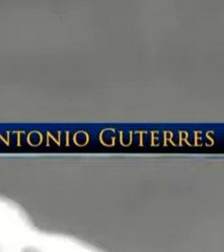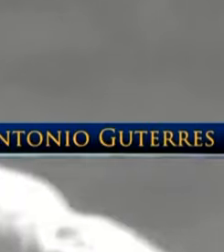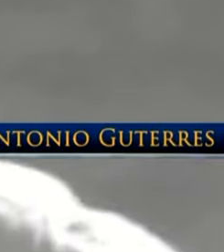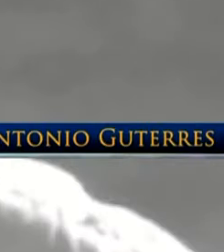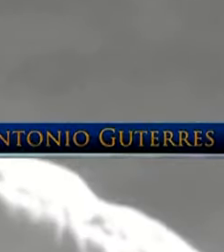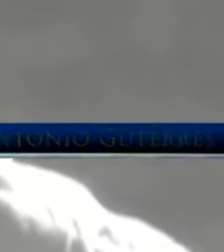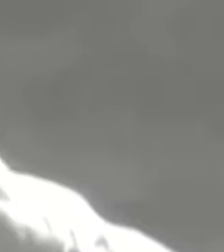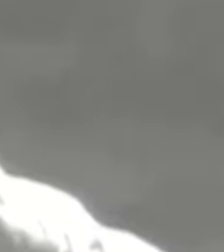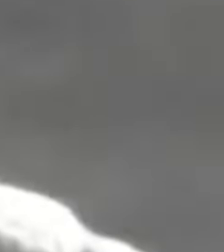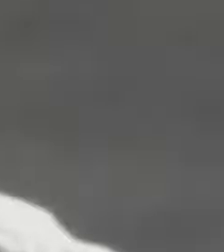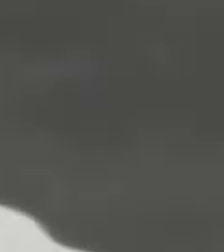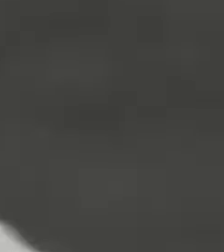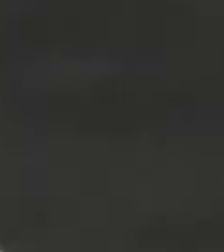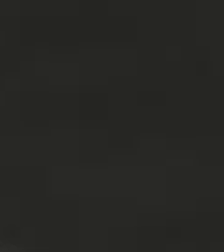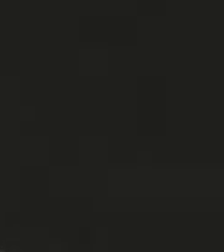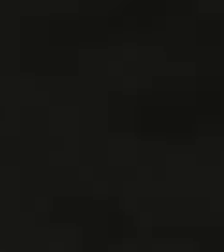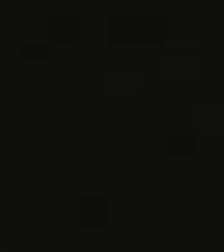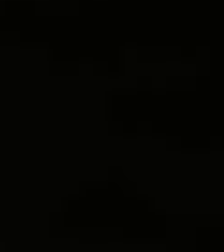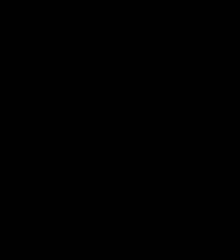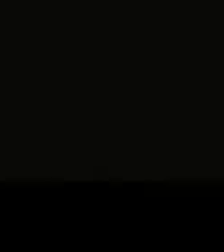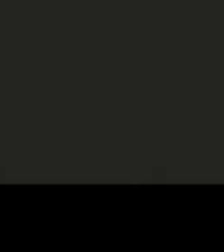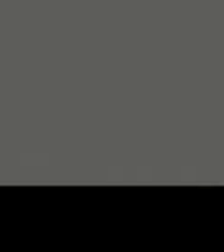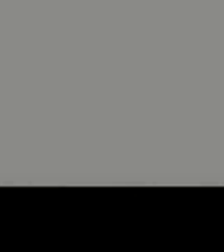human greatness.